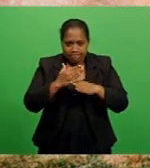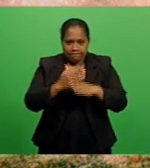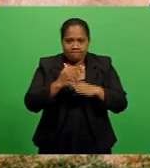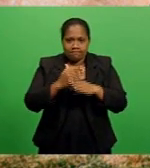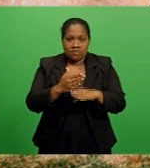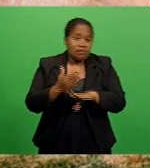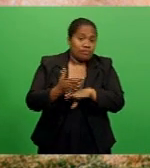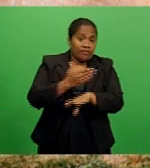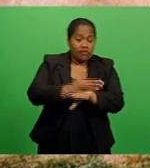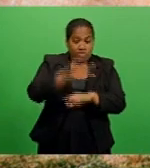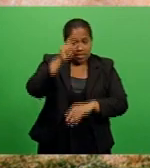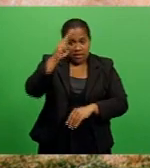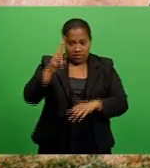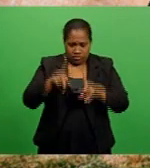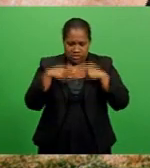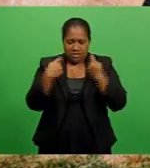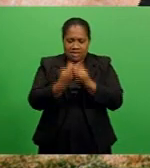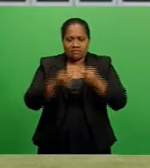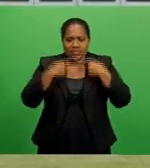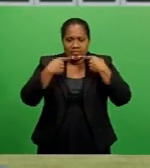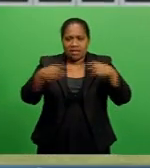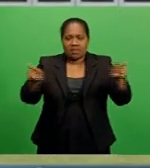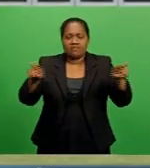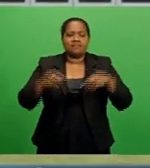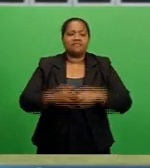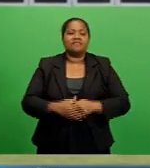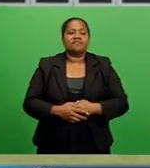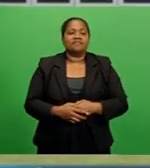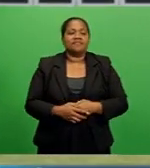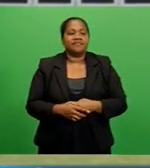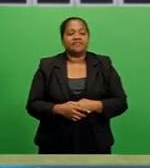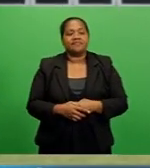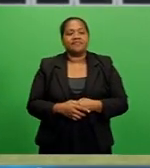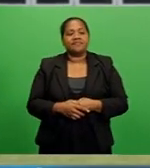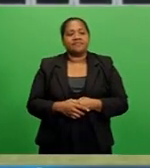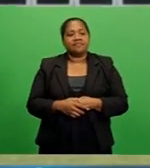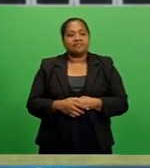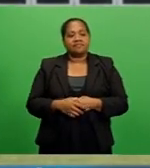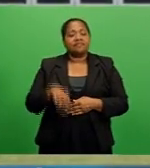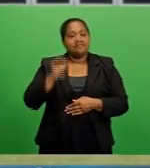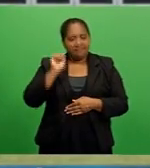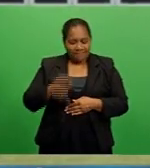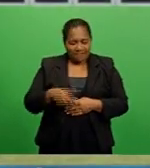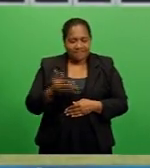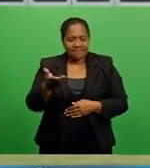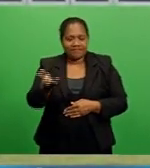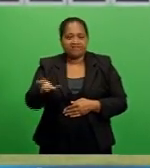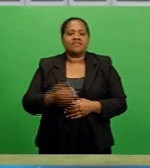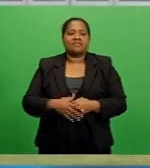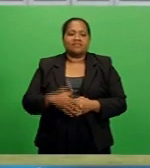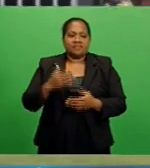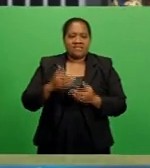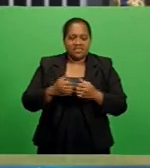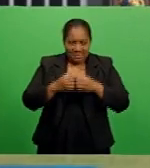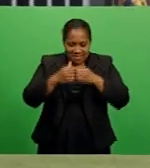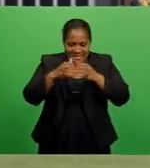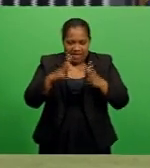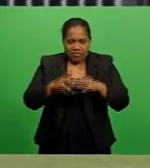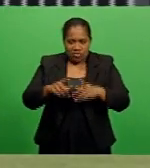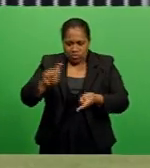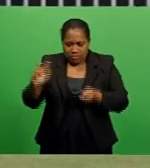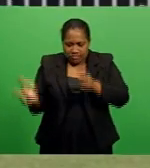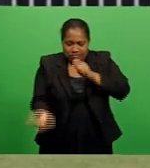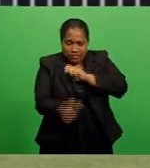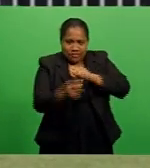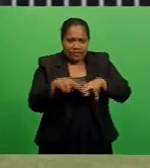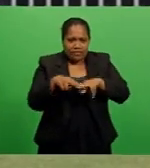announced. Aquila Dama with the details. It's been a slow start to the season for Cricket Fiji. However, they are hoping that it'll